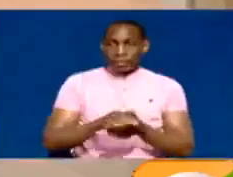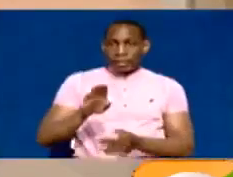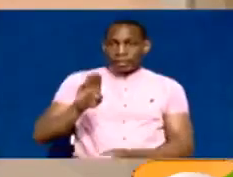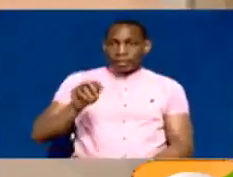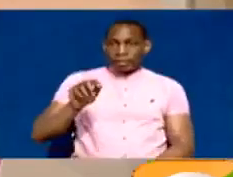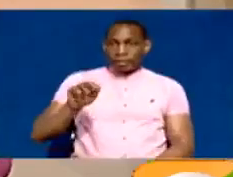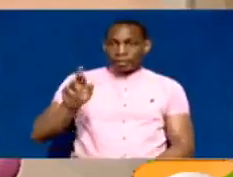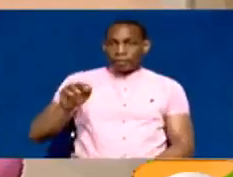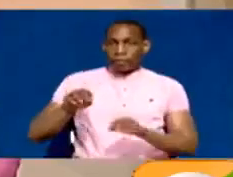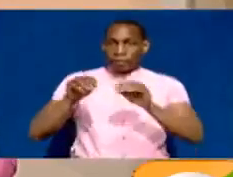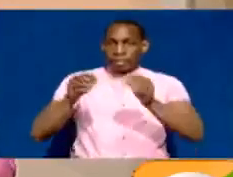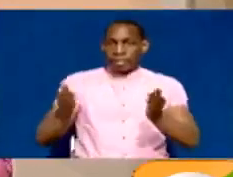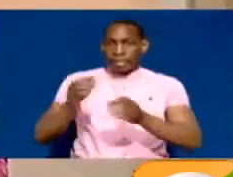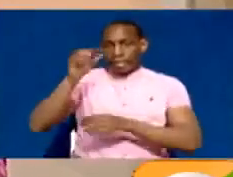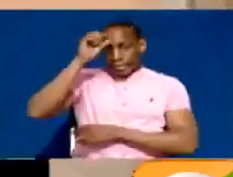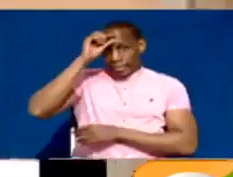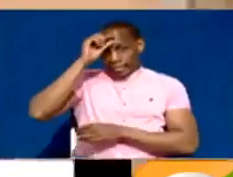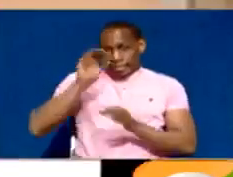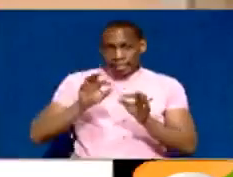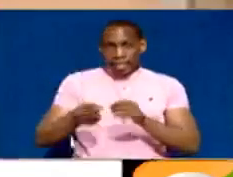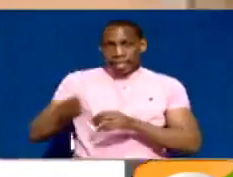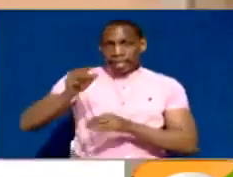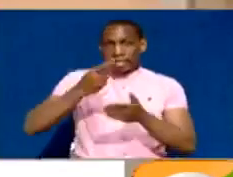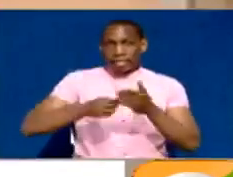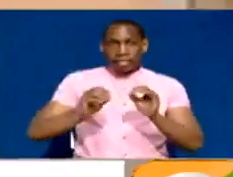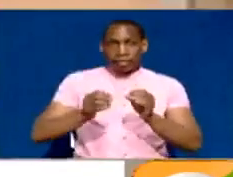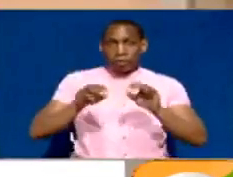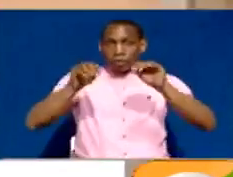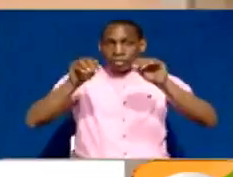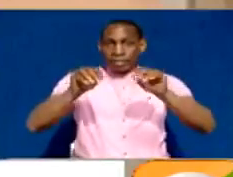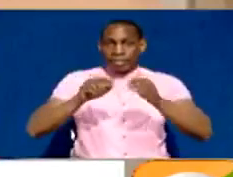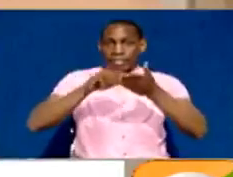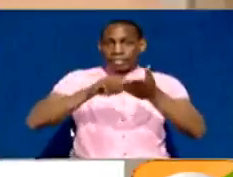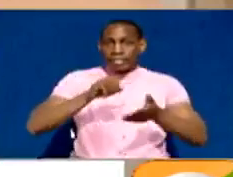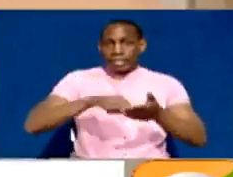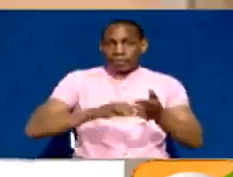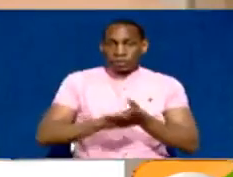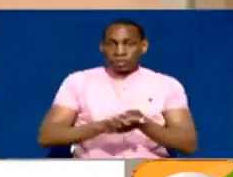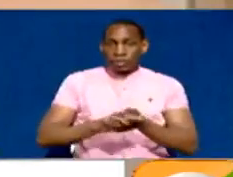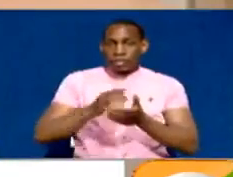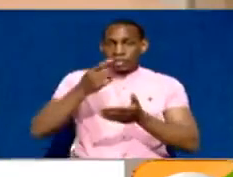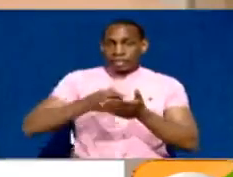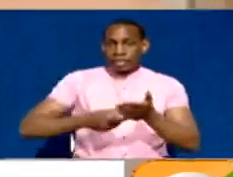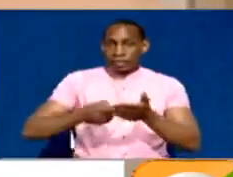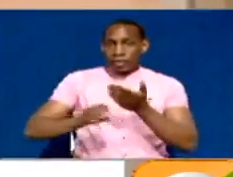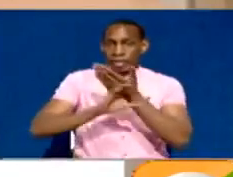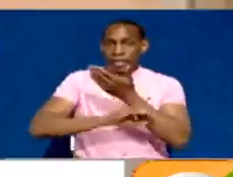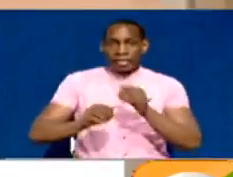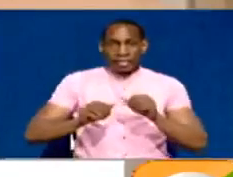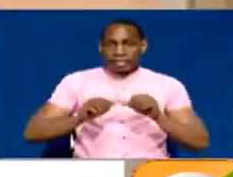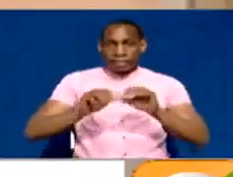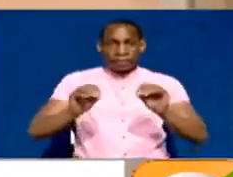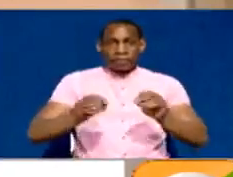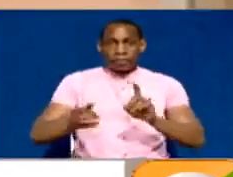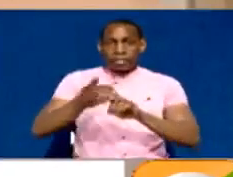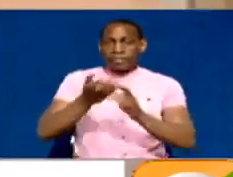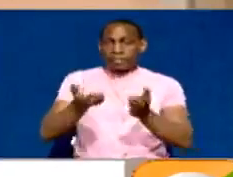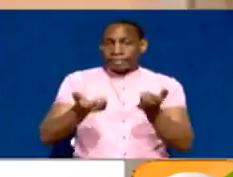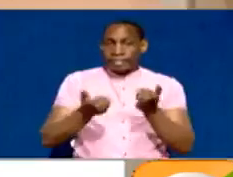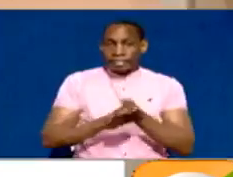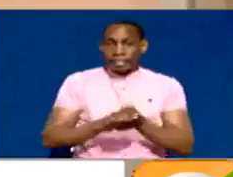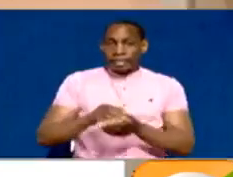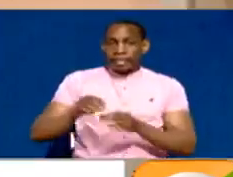And Bamburi Cement is urging the government not to increase taxes on clinker, insisting that the amount produced in the country is not sufficient to meet